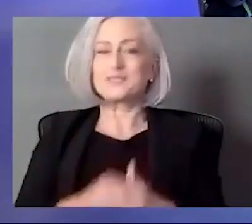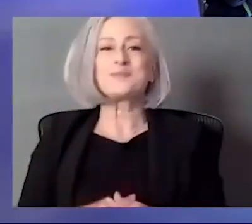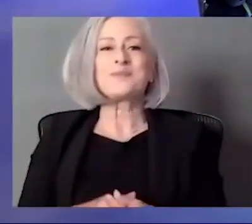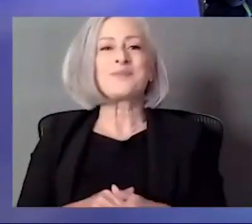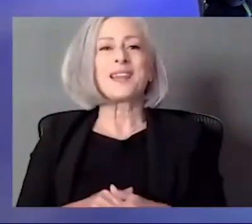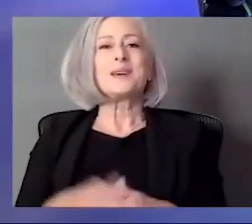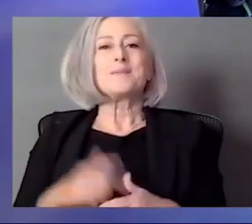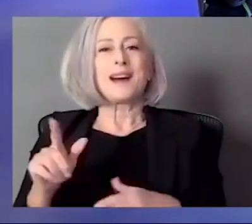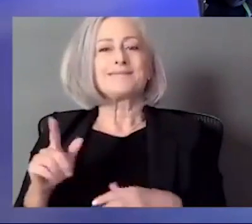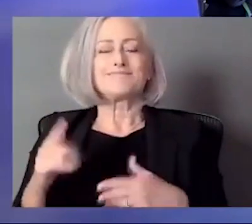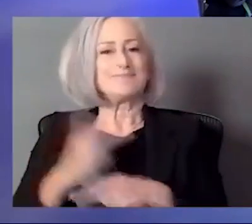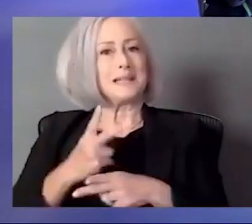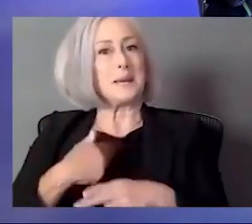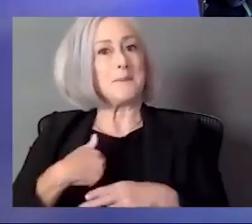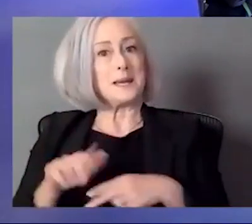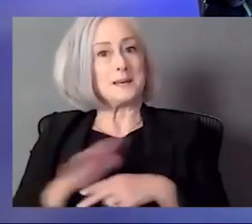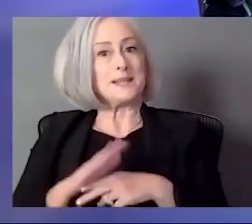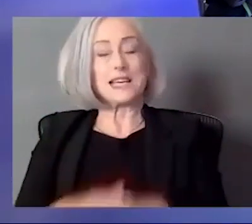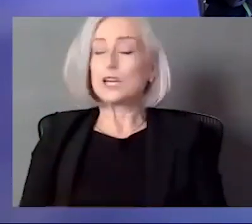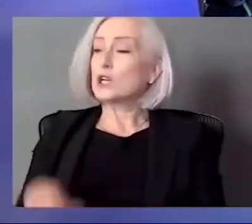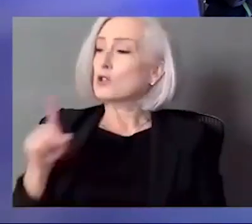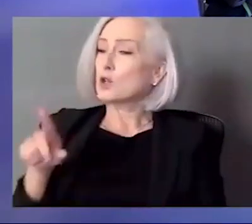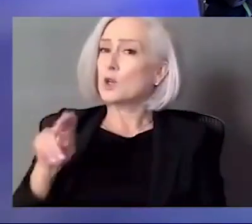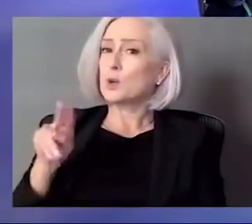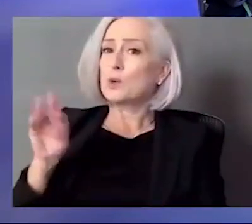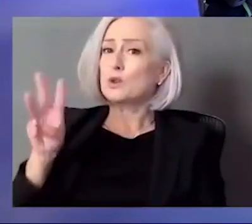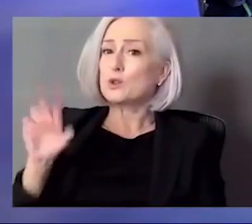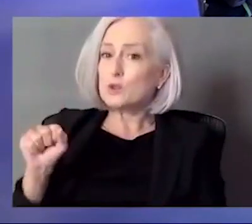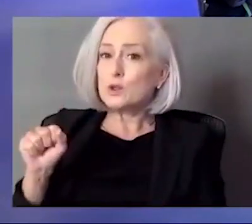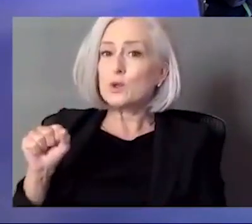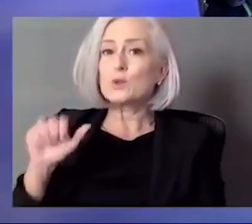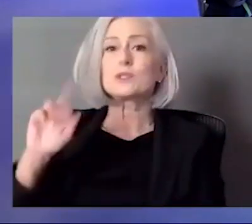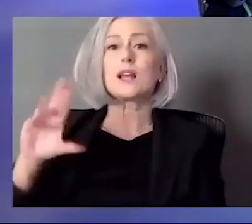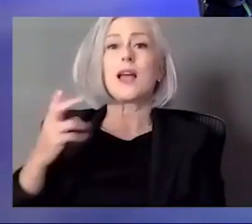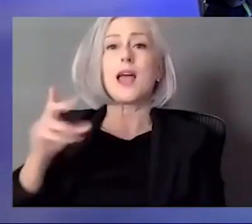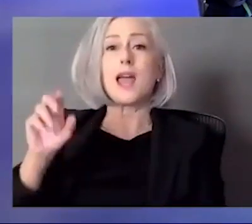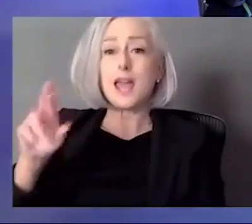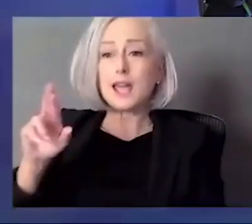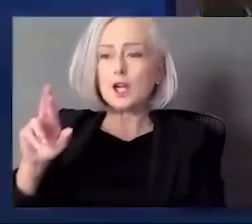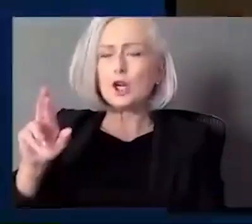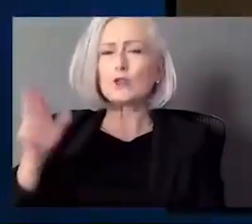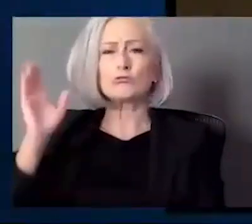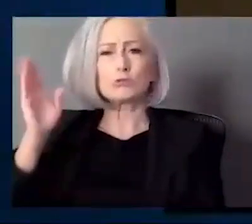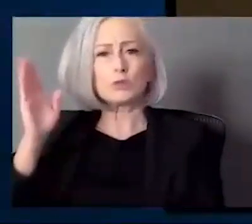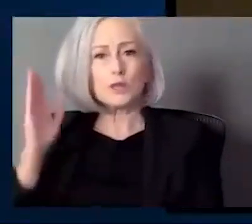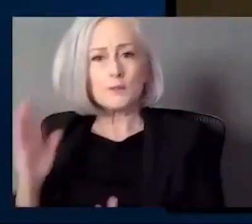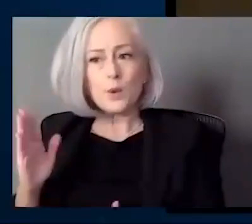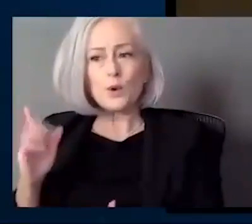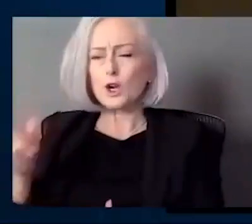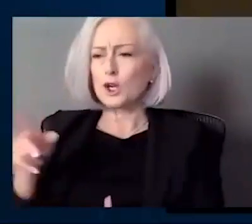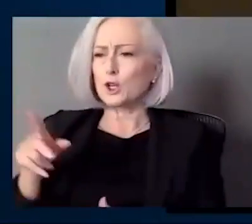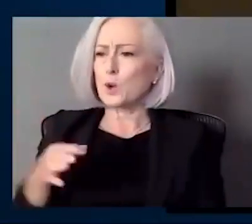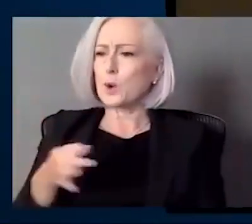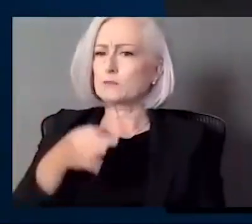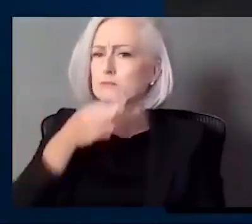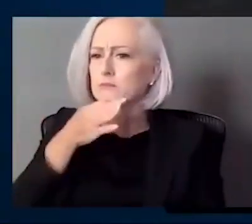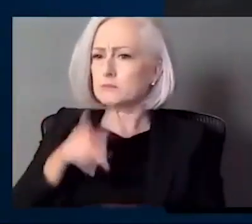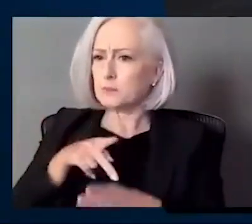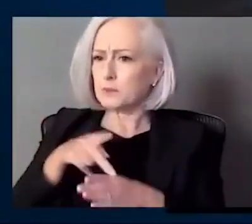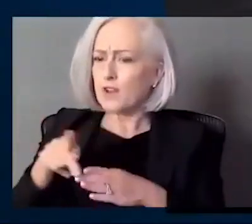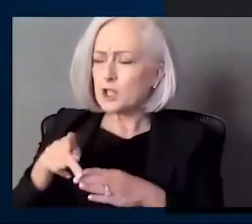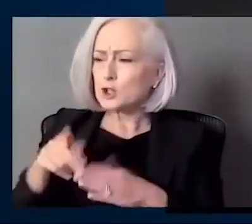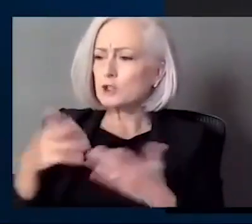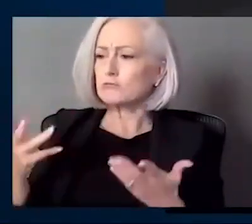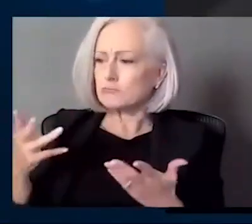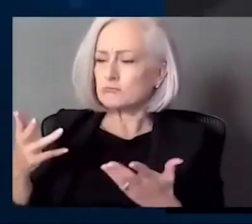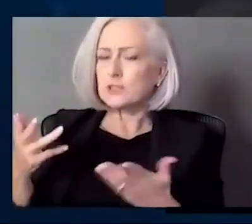you're a news anchor and a news reporter. You've kind of done this kind of job. You're like the professional here in the room, right? And I know that your last city where you anchored